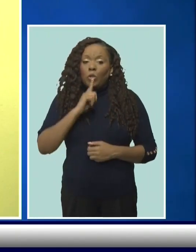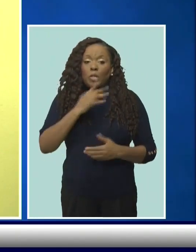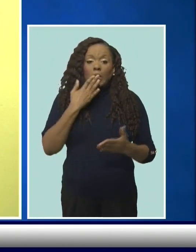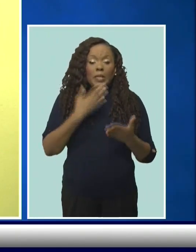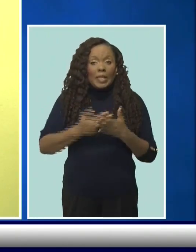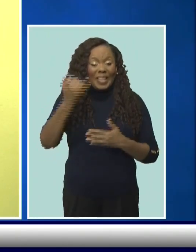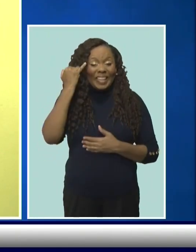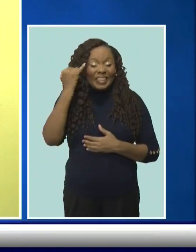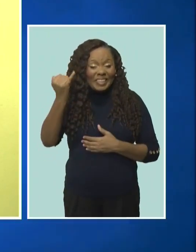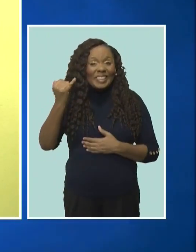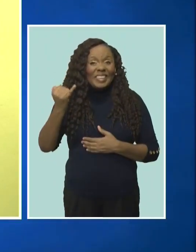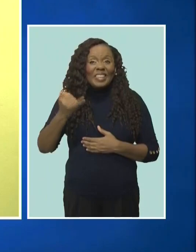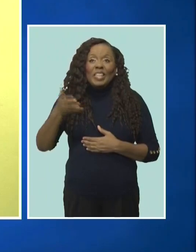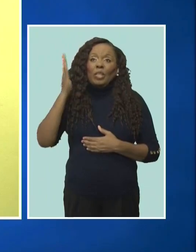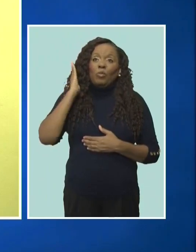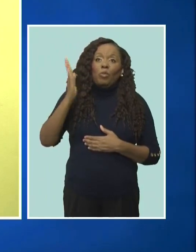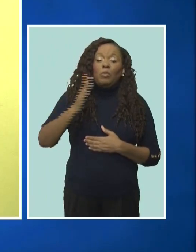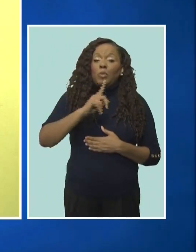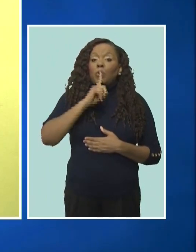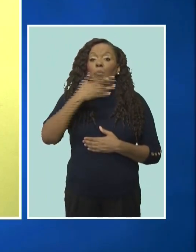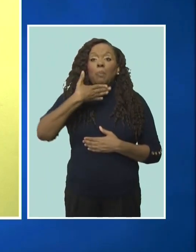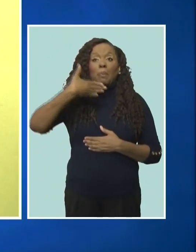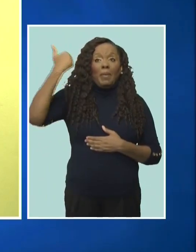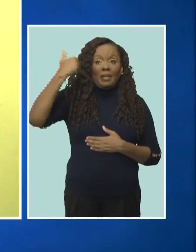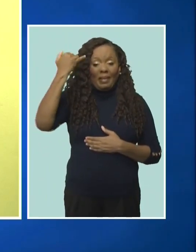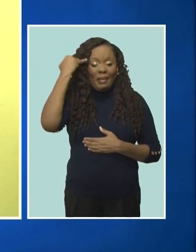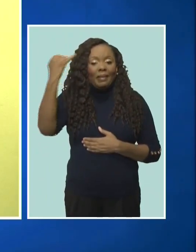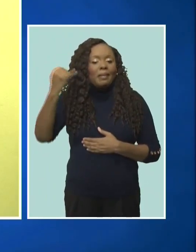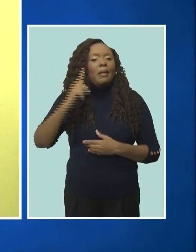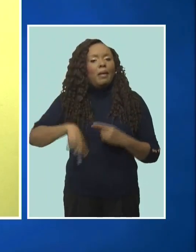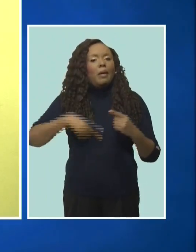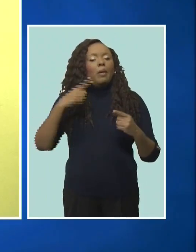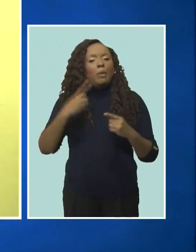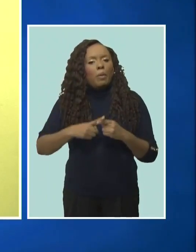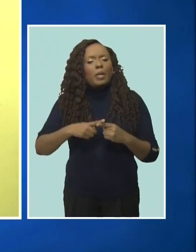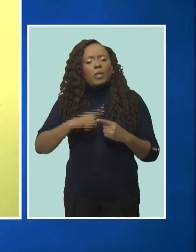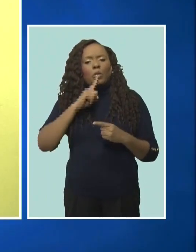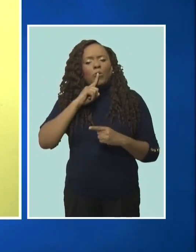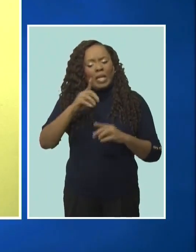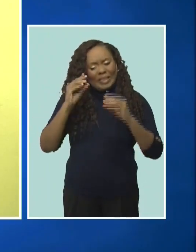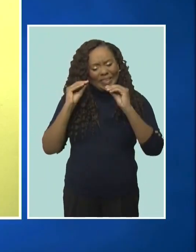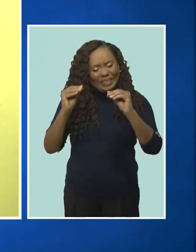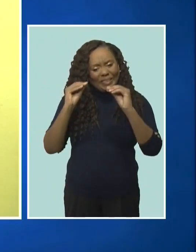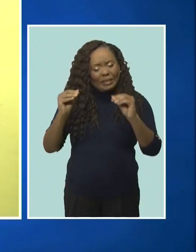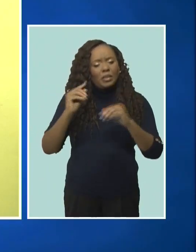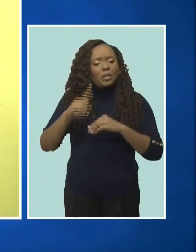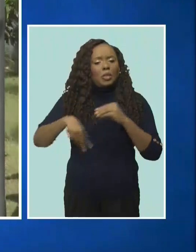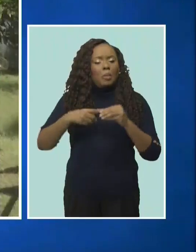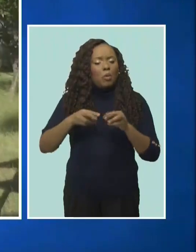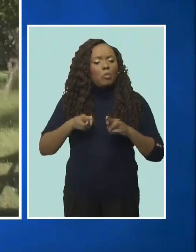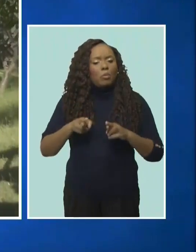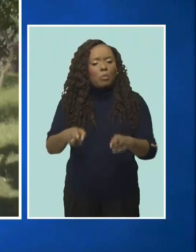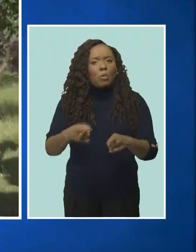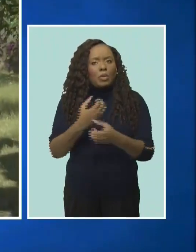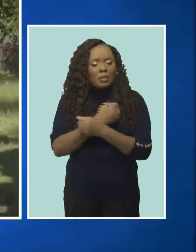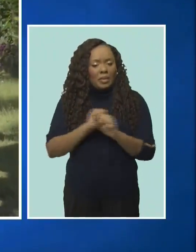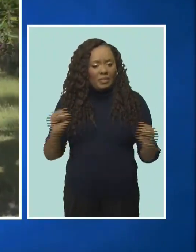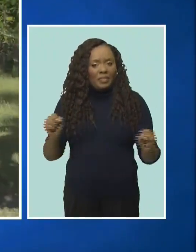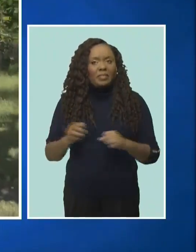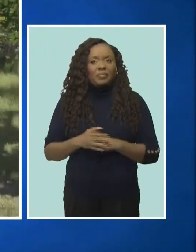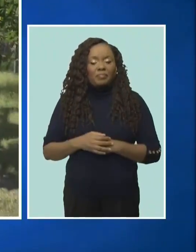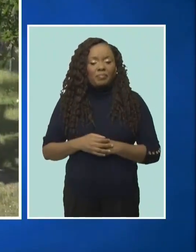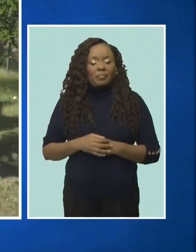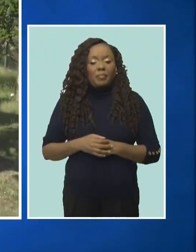in time, and I think that it will be a good initiative once again to push the books in our schools. The National Council of